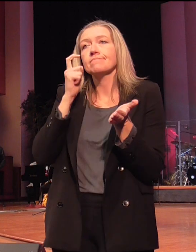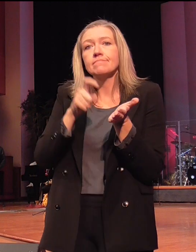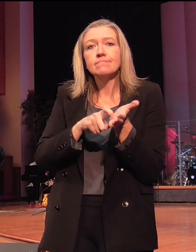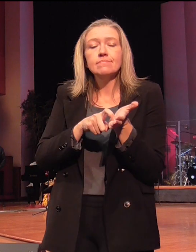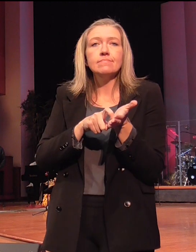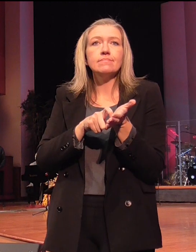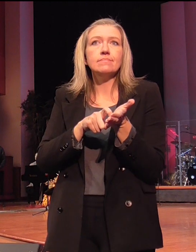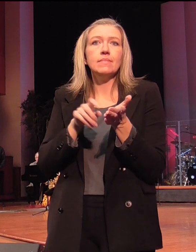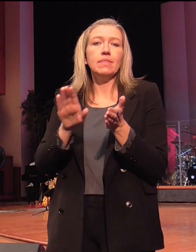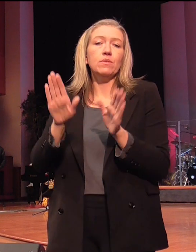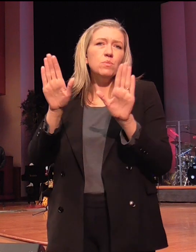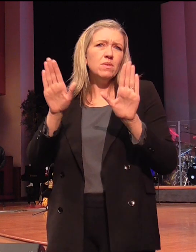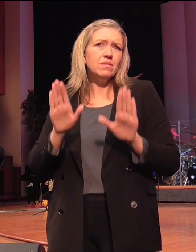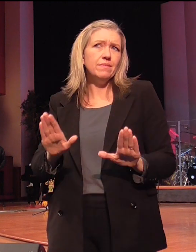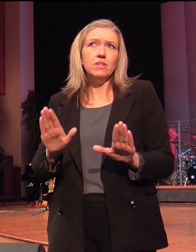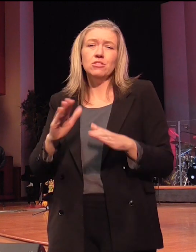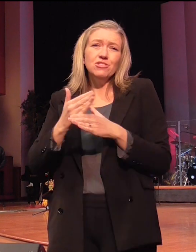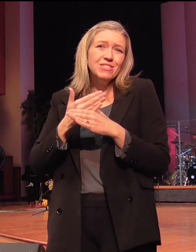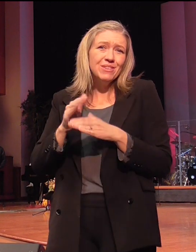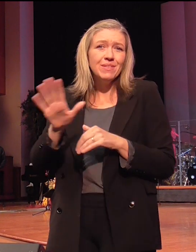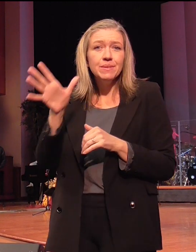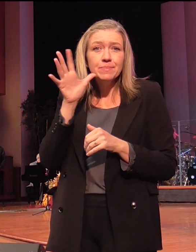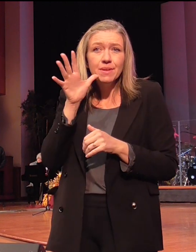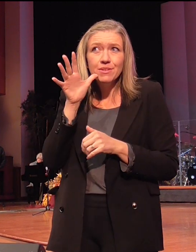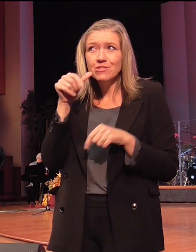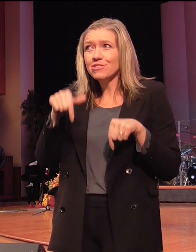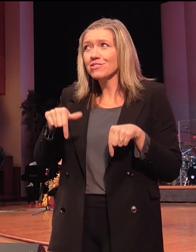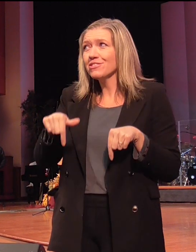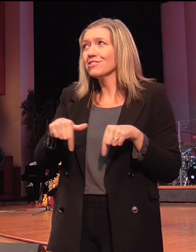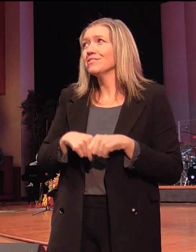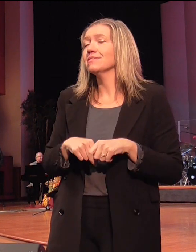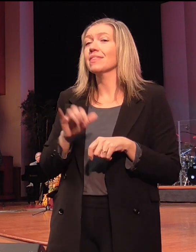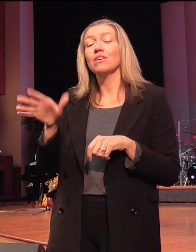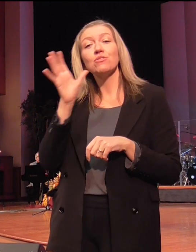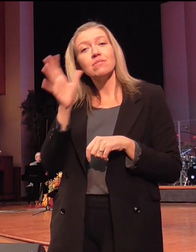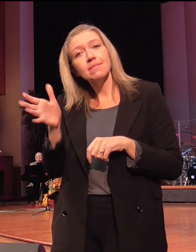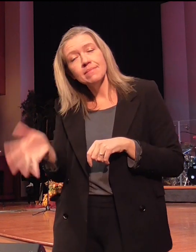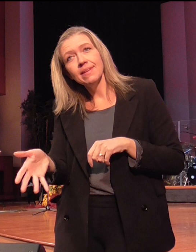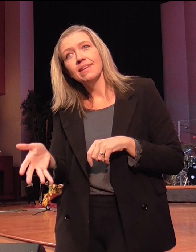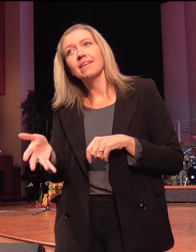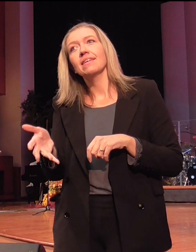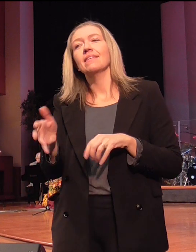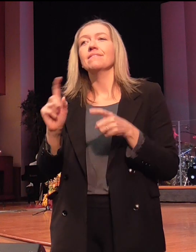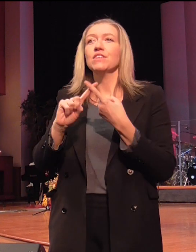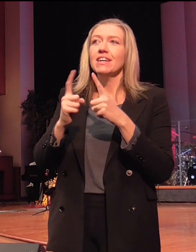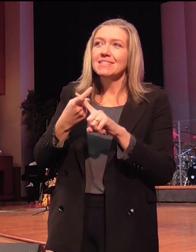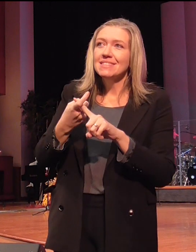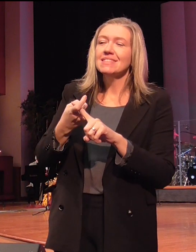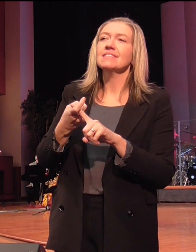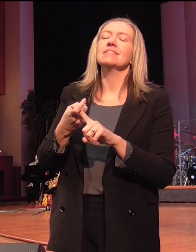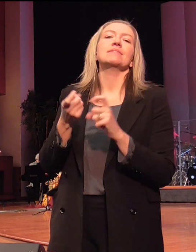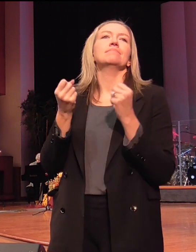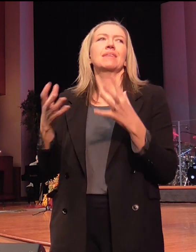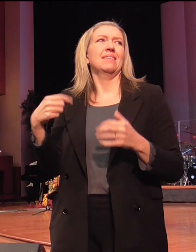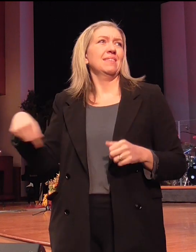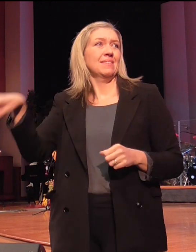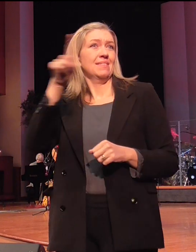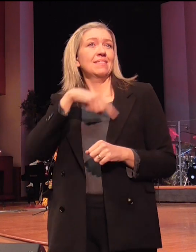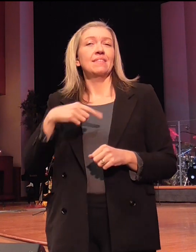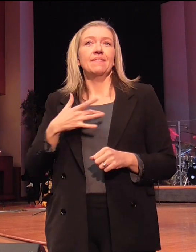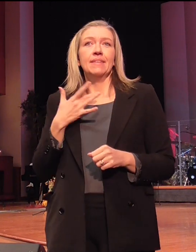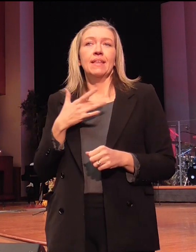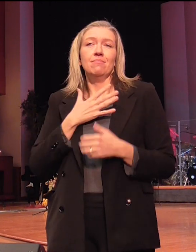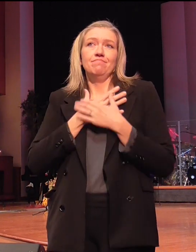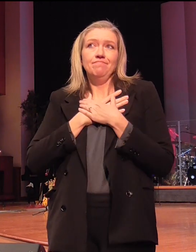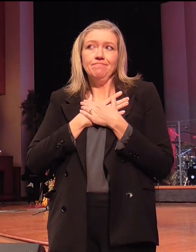the wonderful way that they shared their mother with us and their grandmother and their friend with us. And many of us are